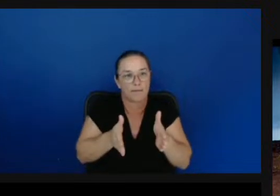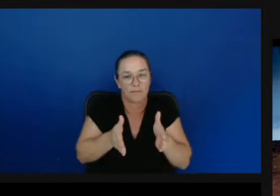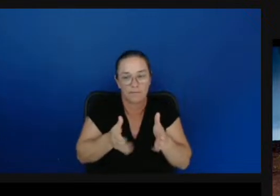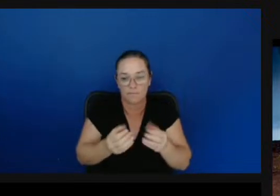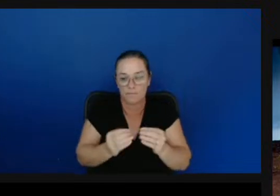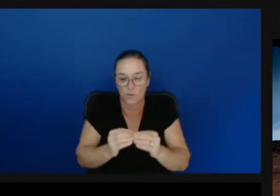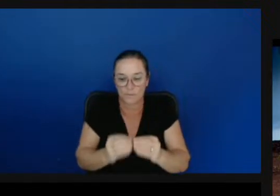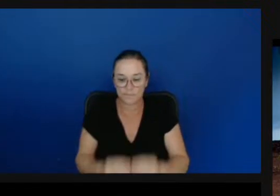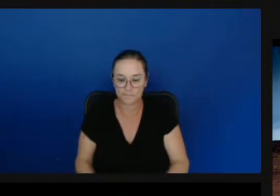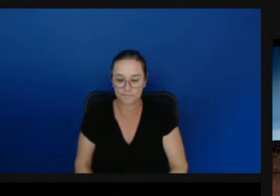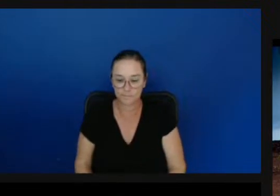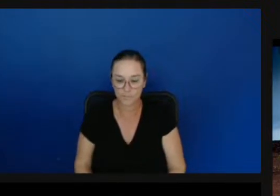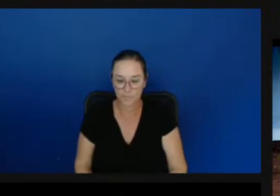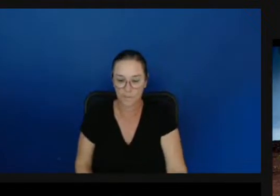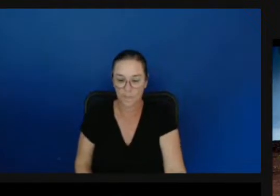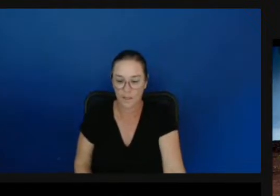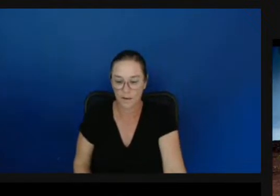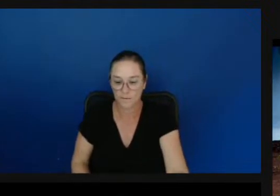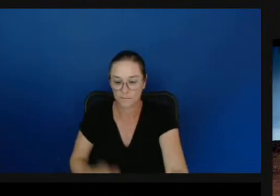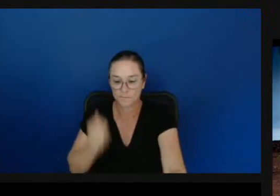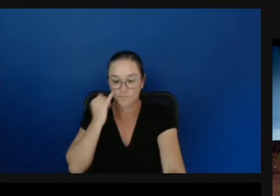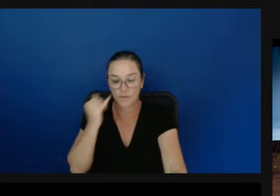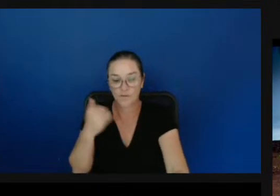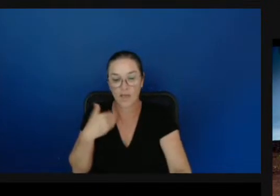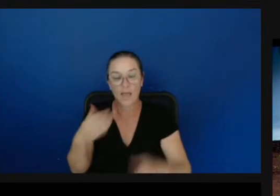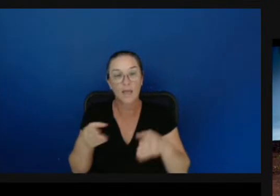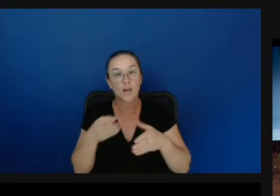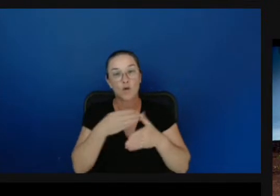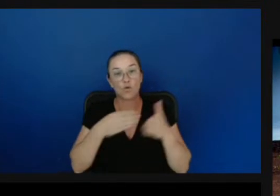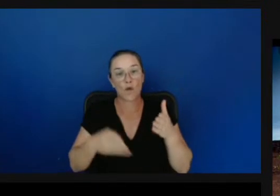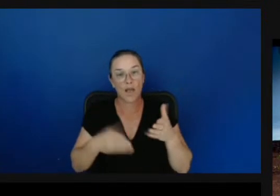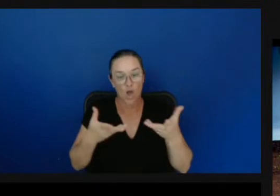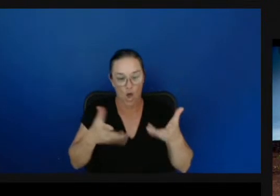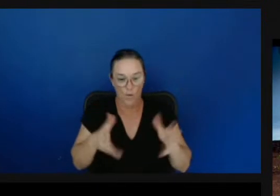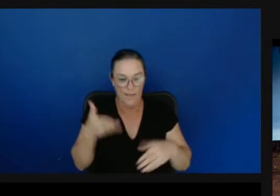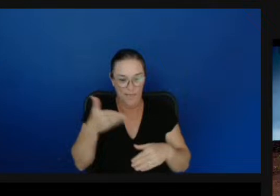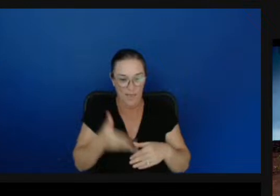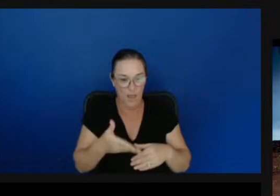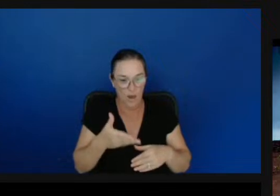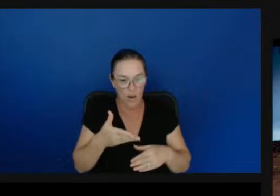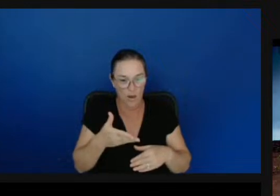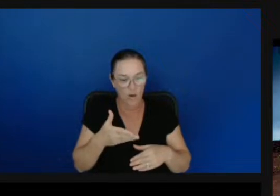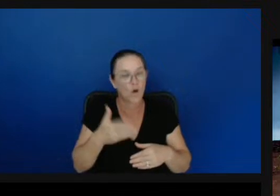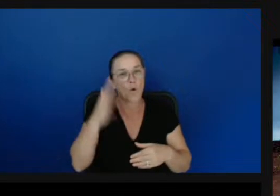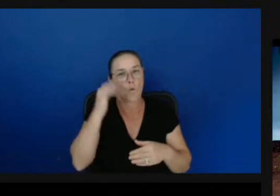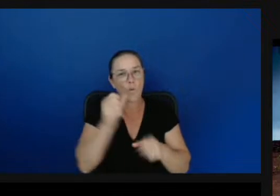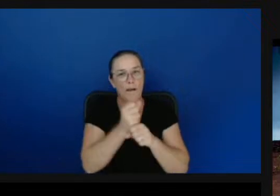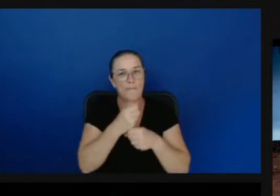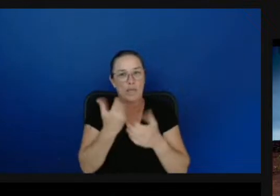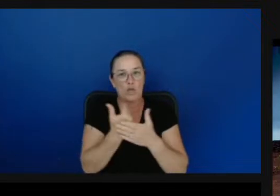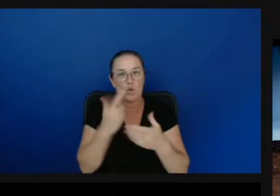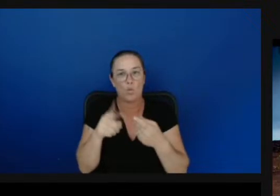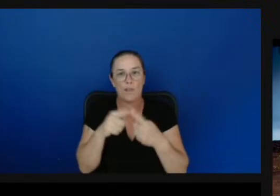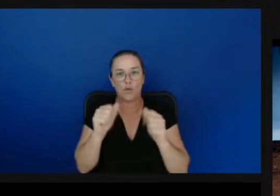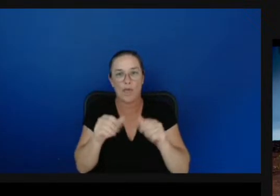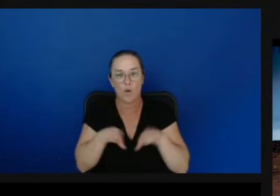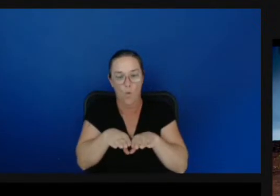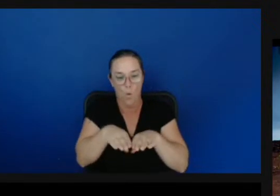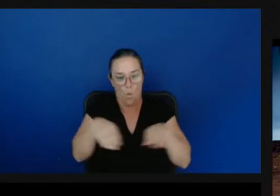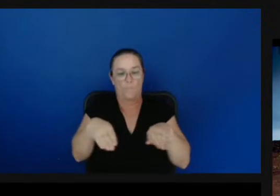that makes sense, right? If you have a crack already there that you can use to spread your ground, why would you make a new one? You just use the one that's already there. So that